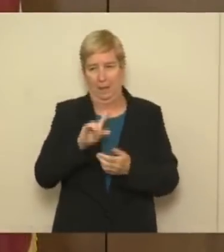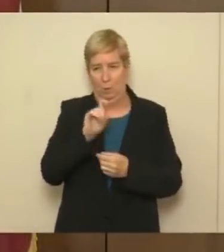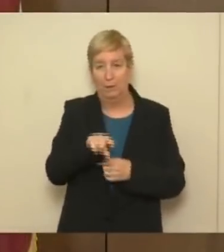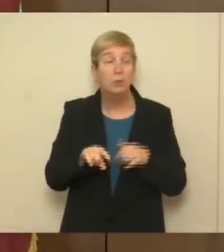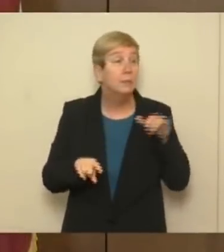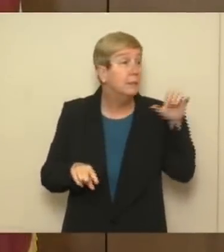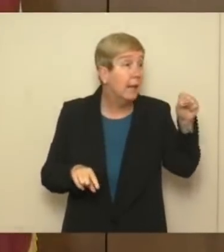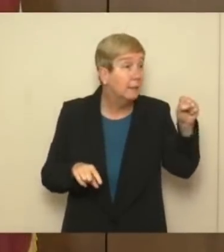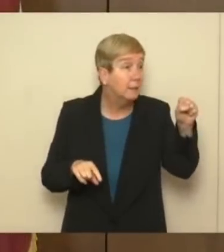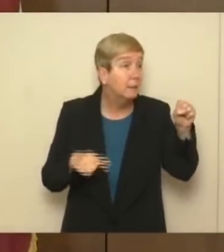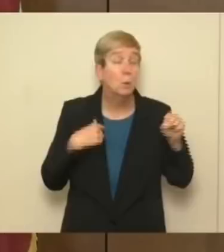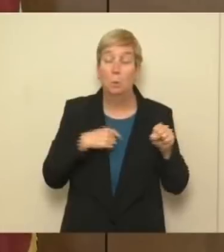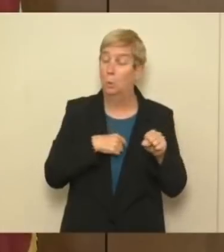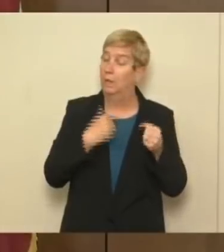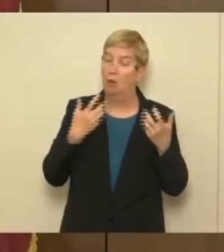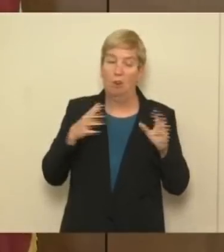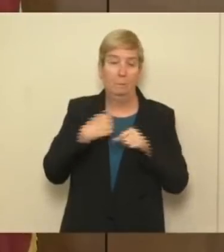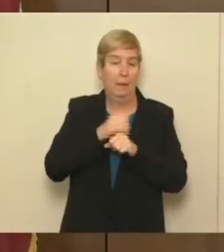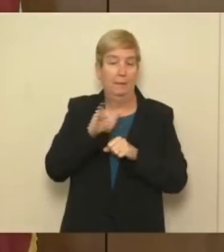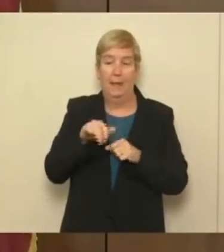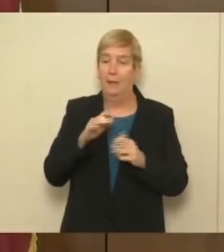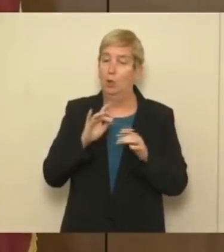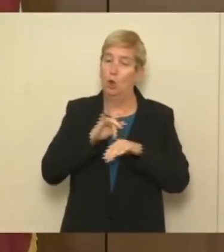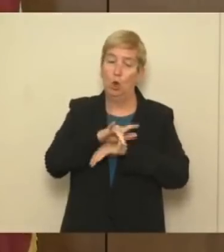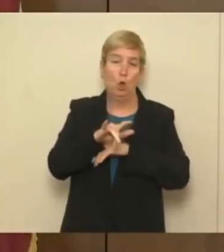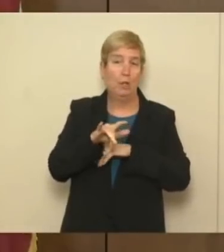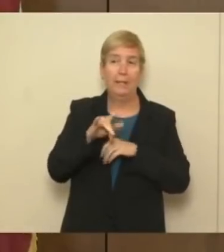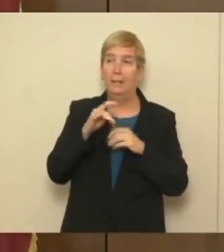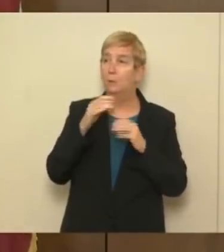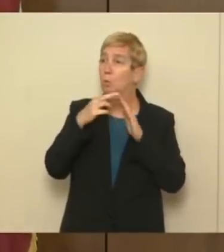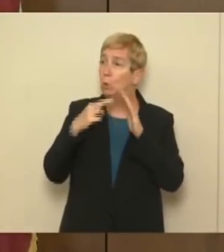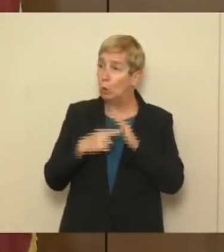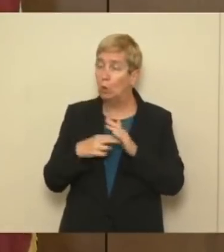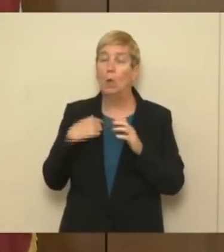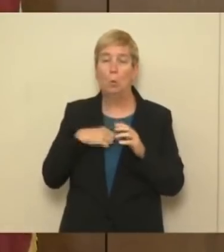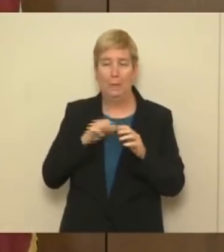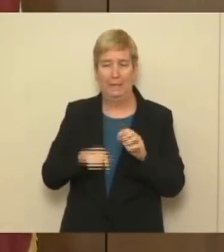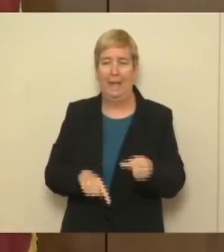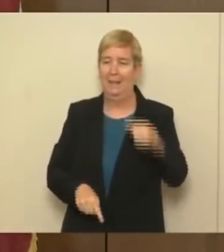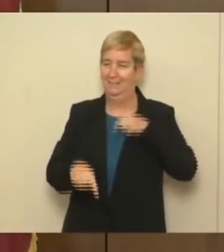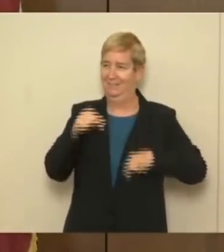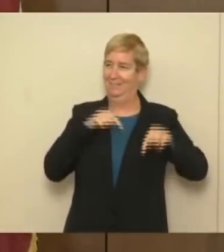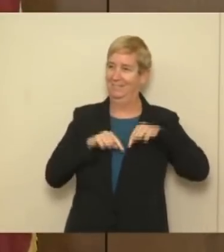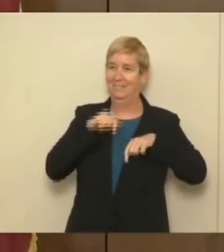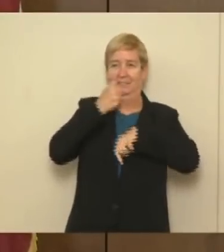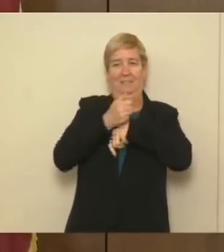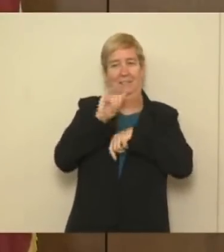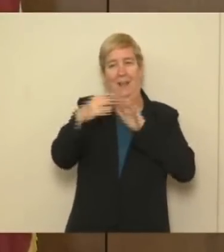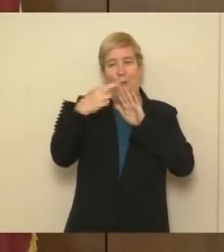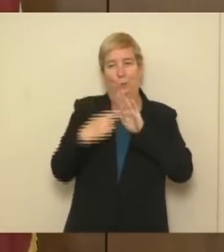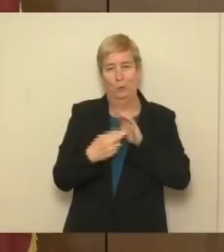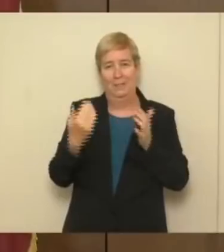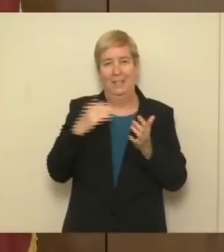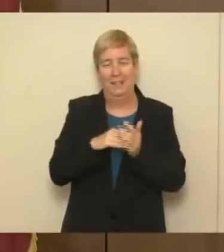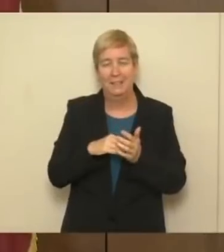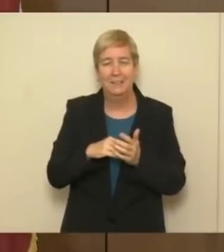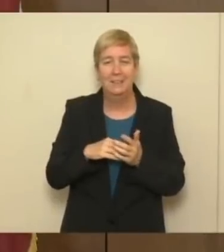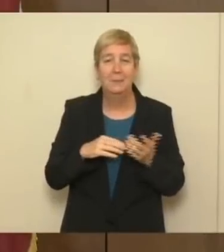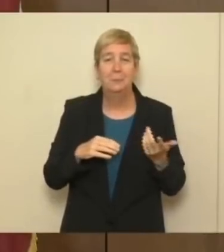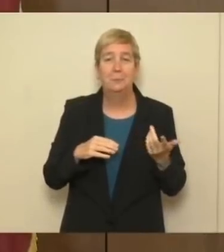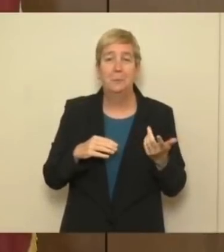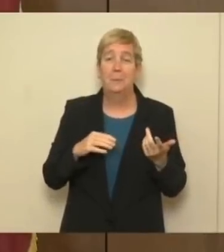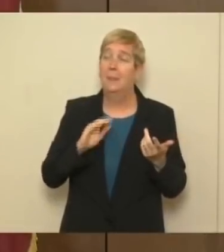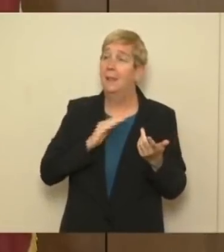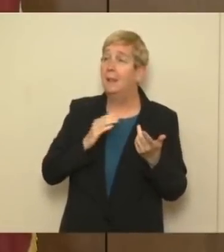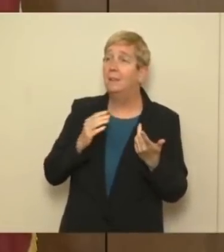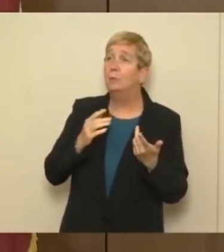made that an early restriction. We're willing to go back there again. And our message really is the easier thing to